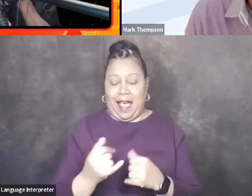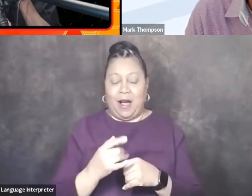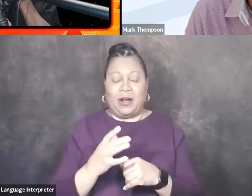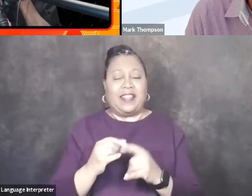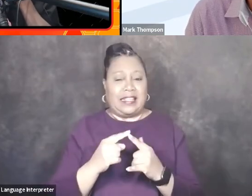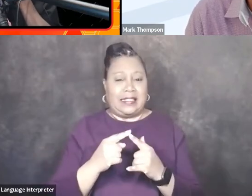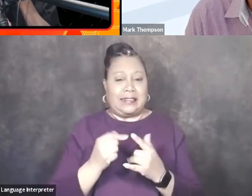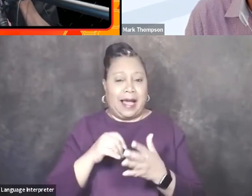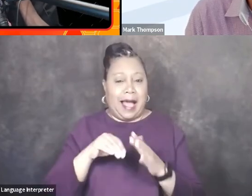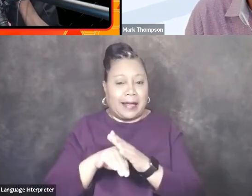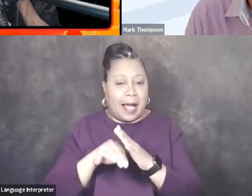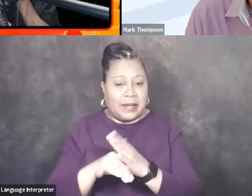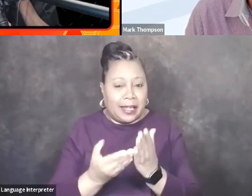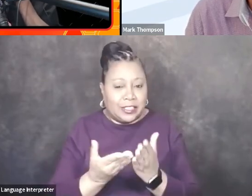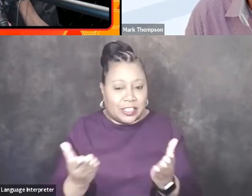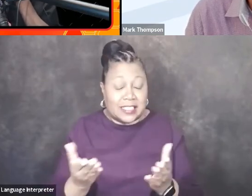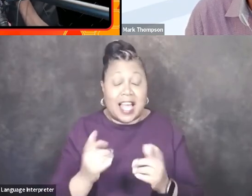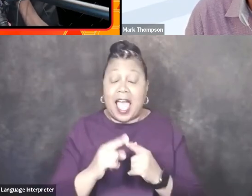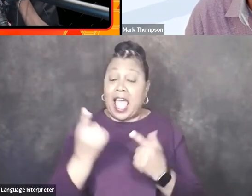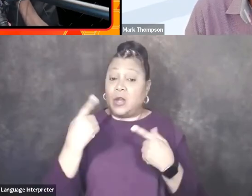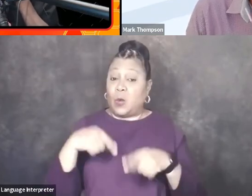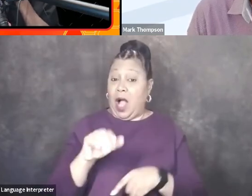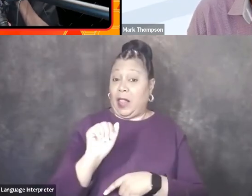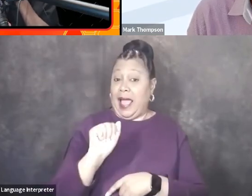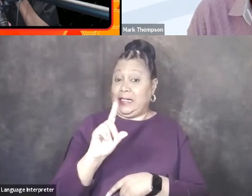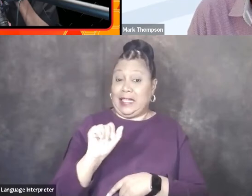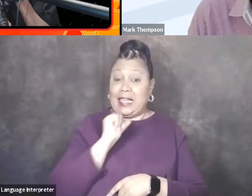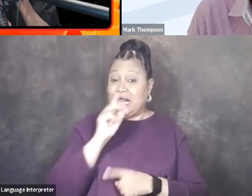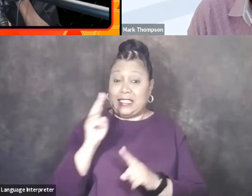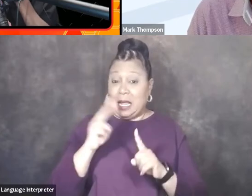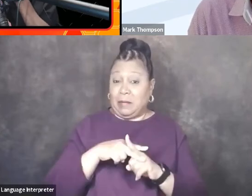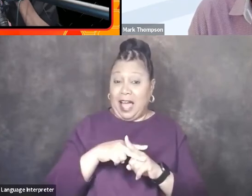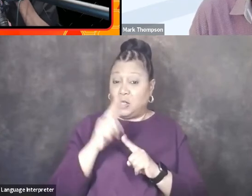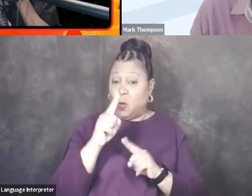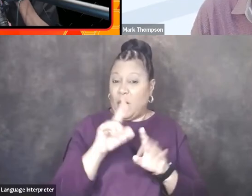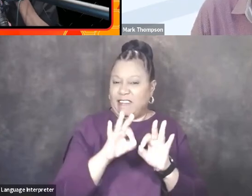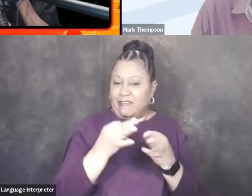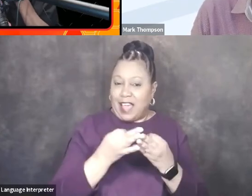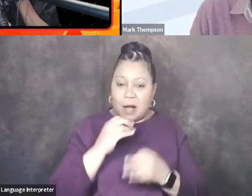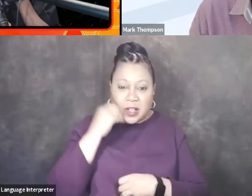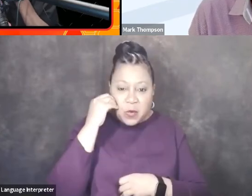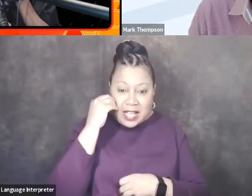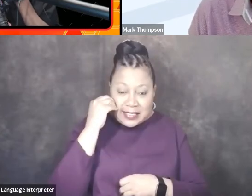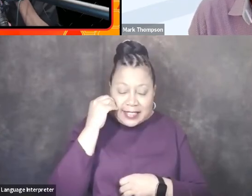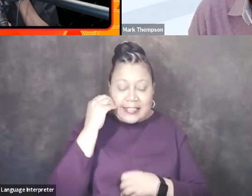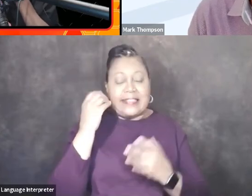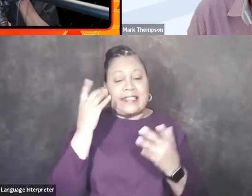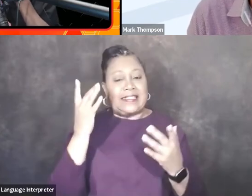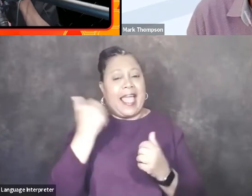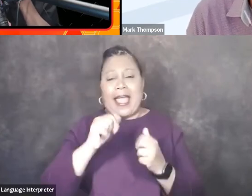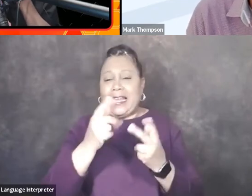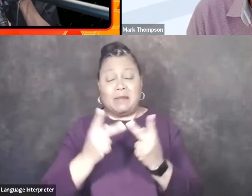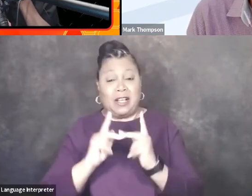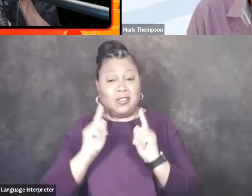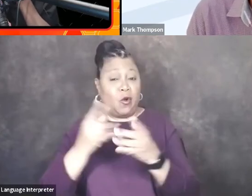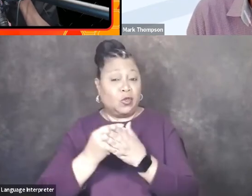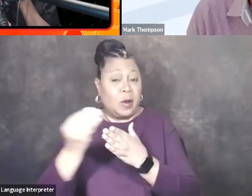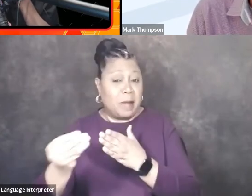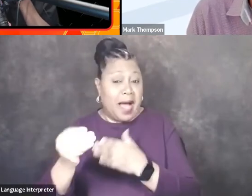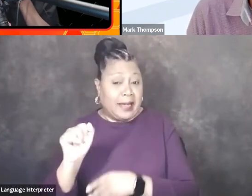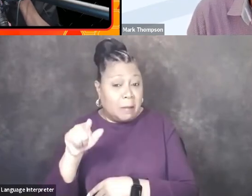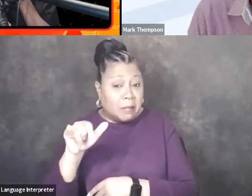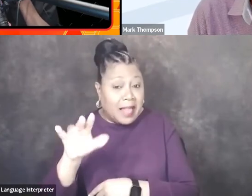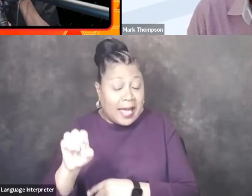these accommodations. And while ADA doesn't apply to a single family residence, any place you go to buy an